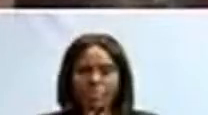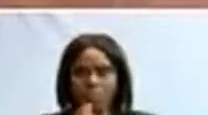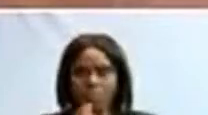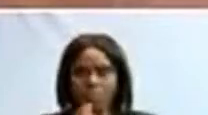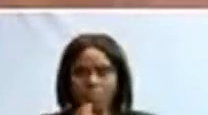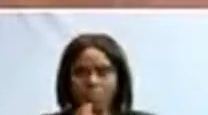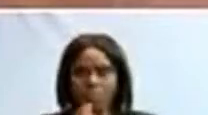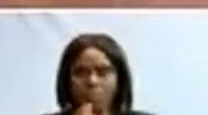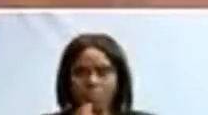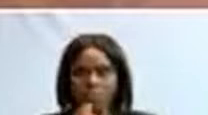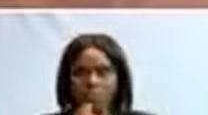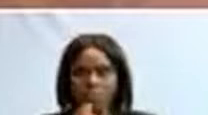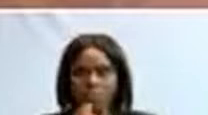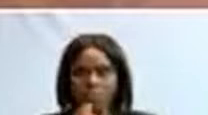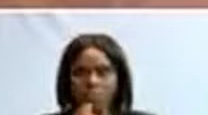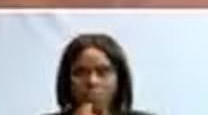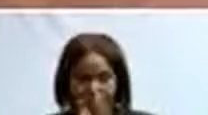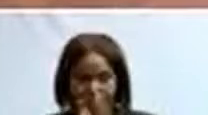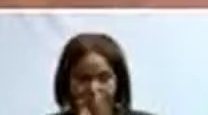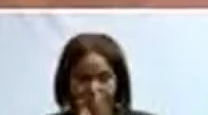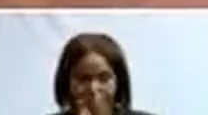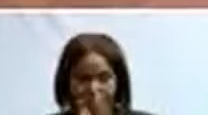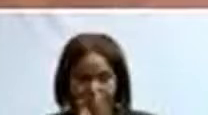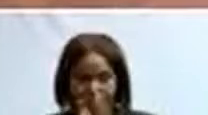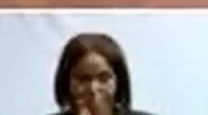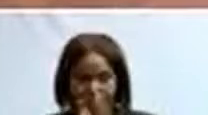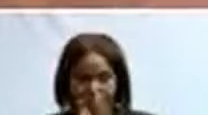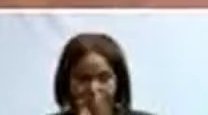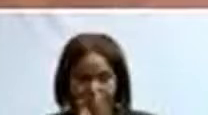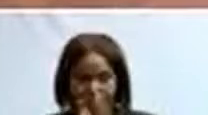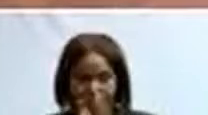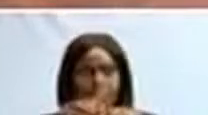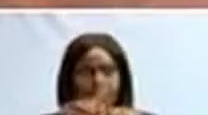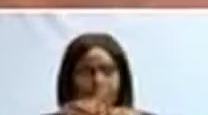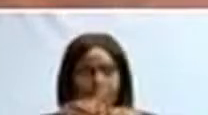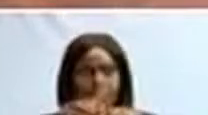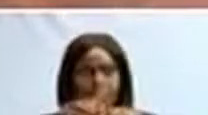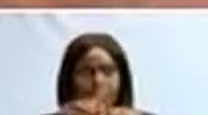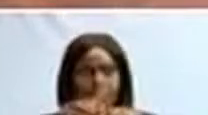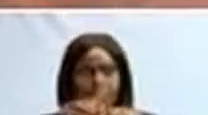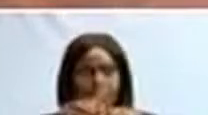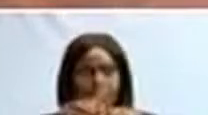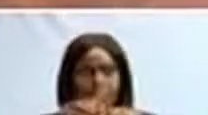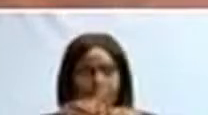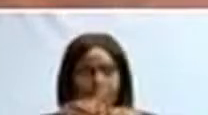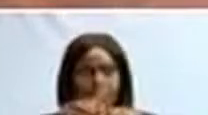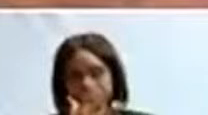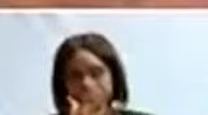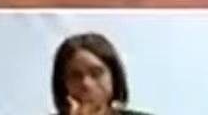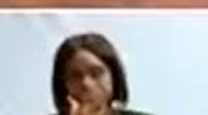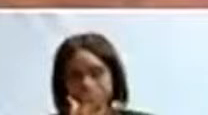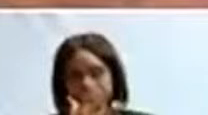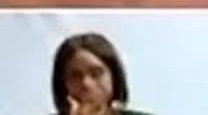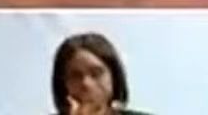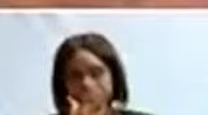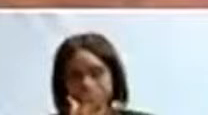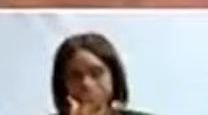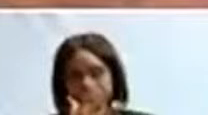misstatement. This had a negative effect on 2023 financial statement.